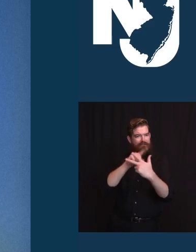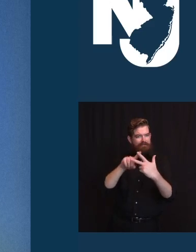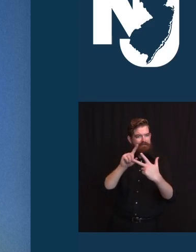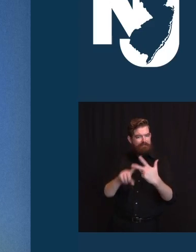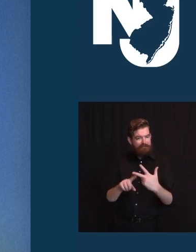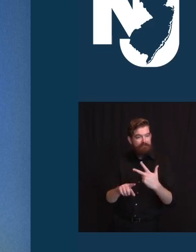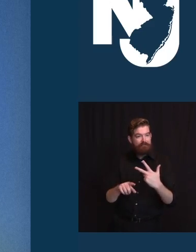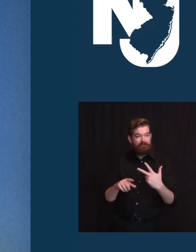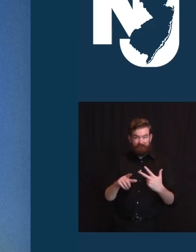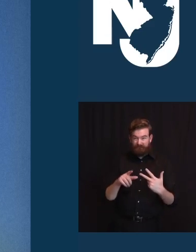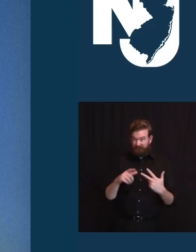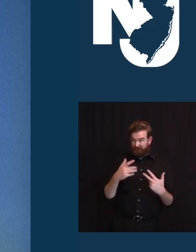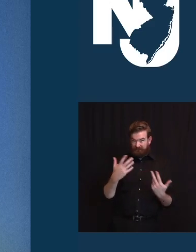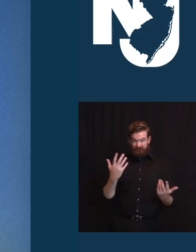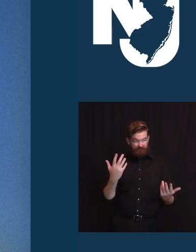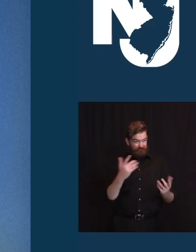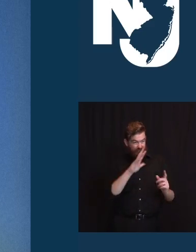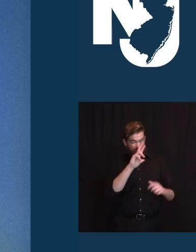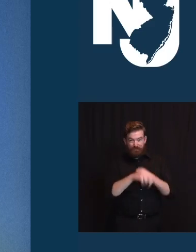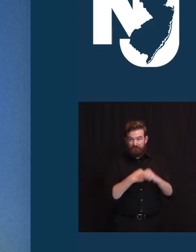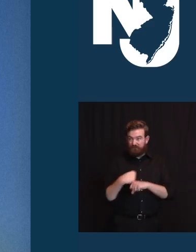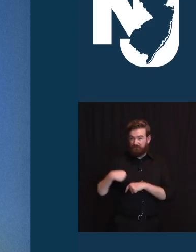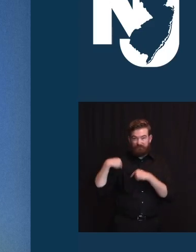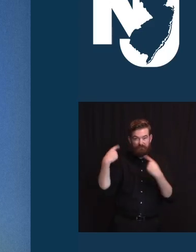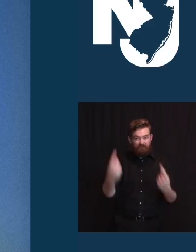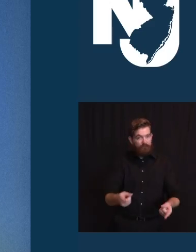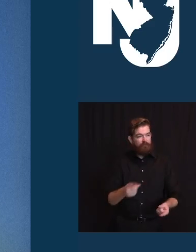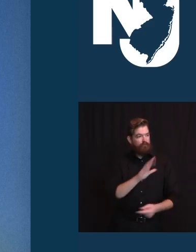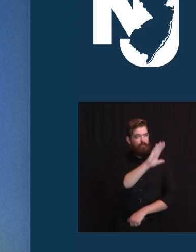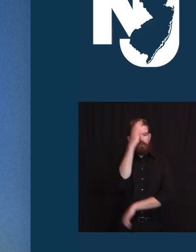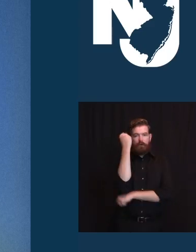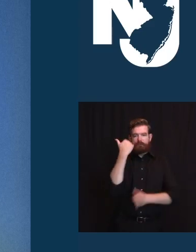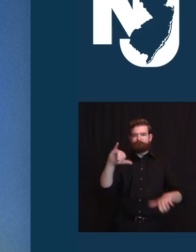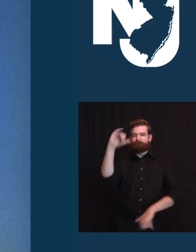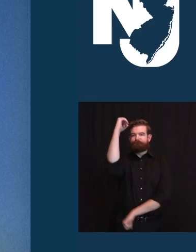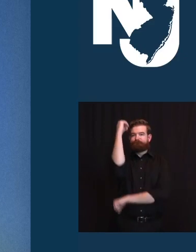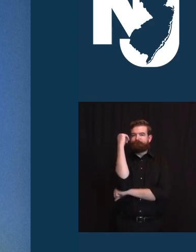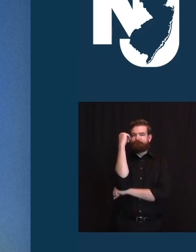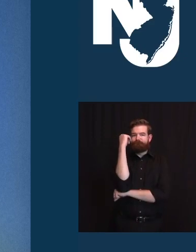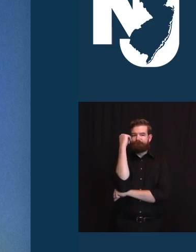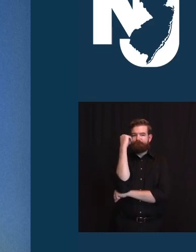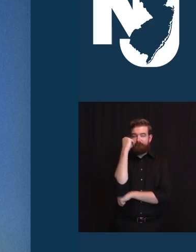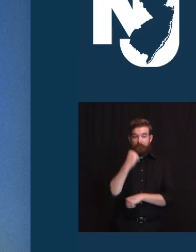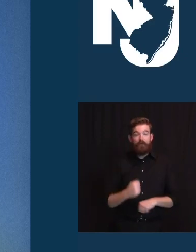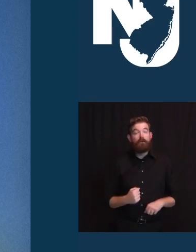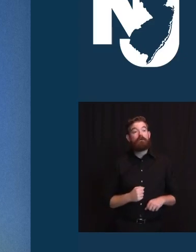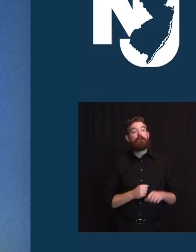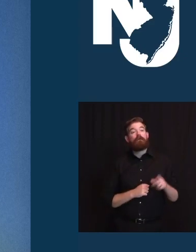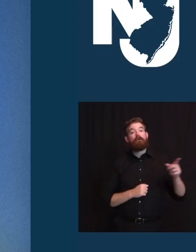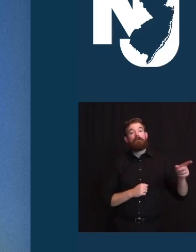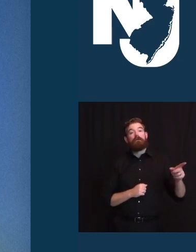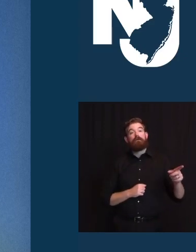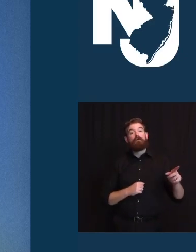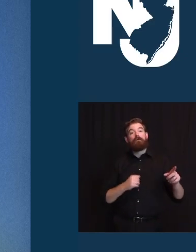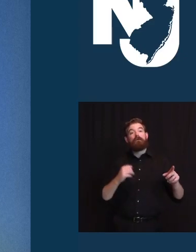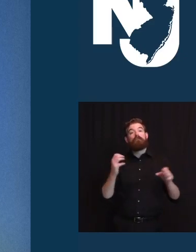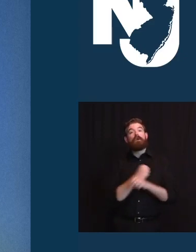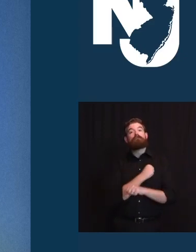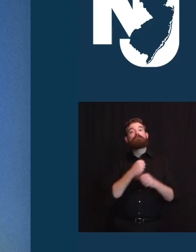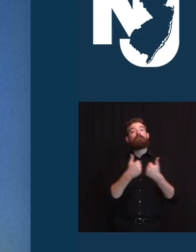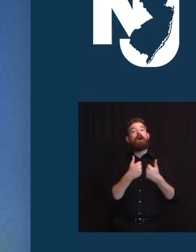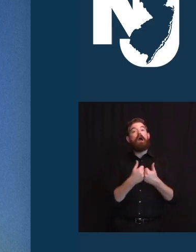gotten over him winning his 300th career game at Yankee Stadium. If that wasn't bad enough, Pat, it was on Phil Rizzuto Day in